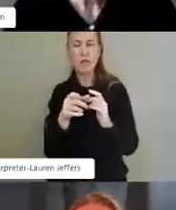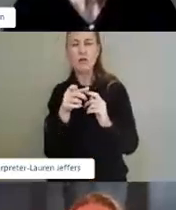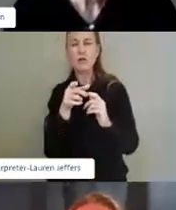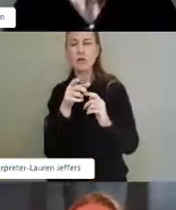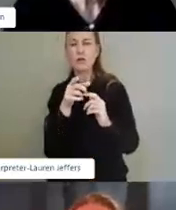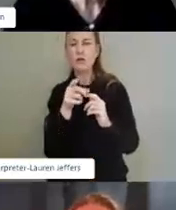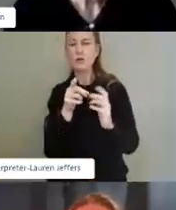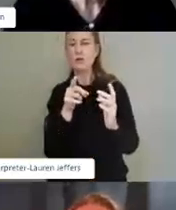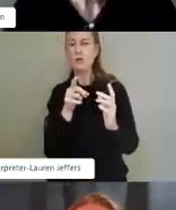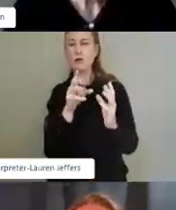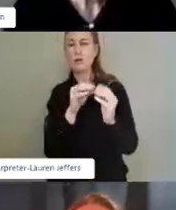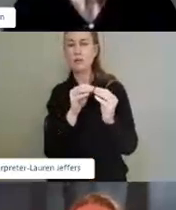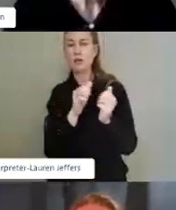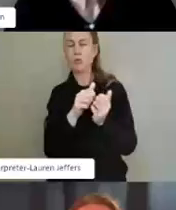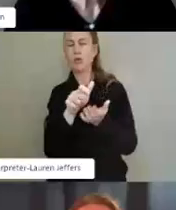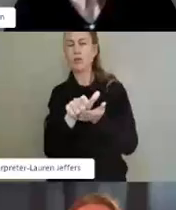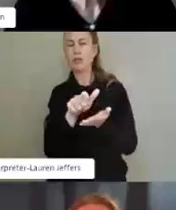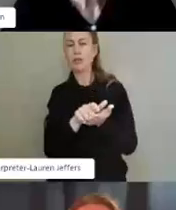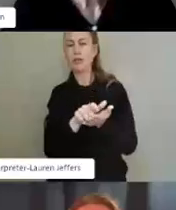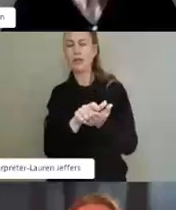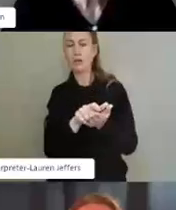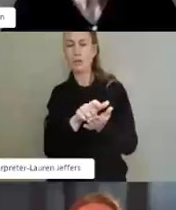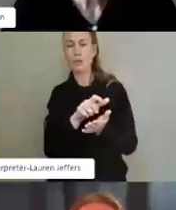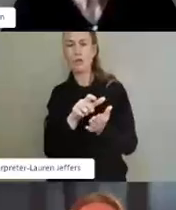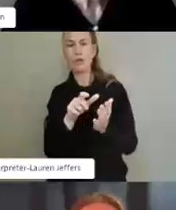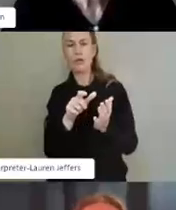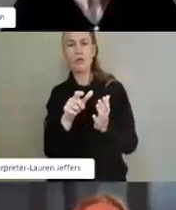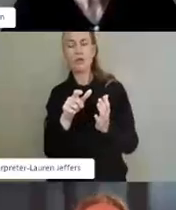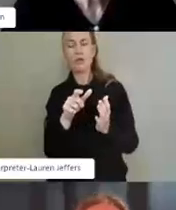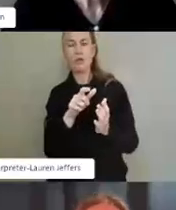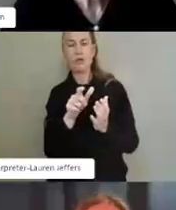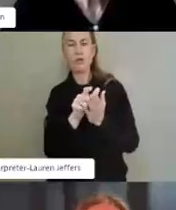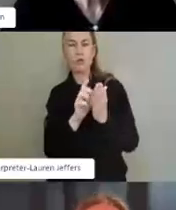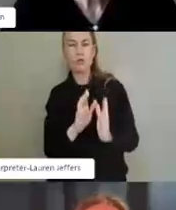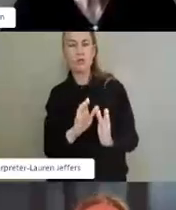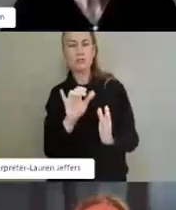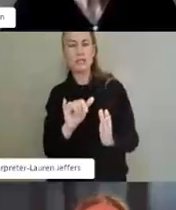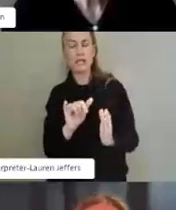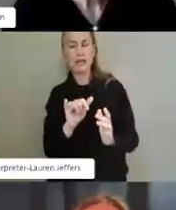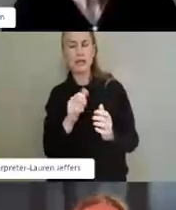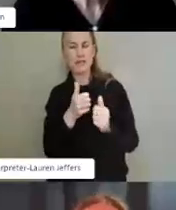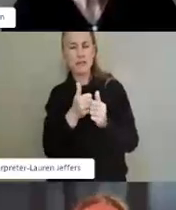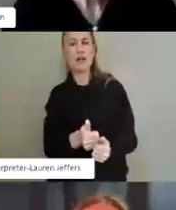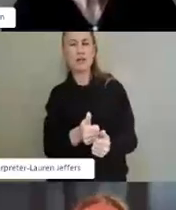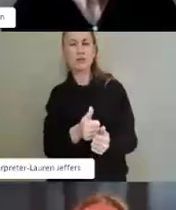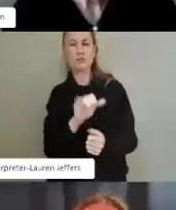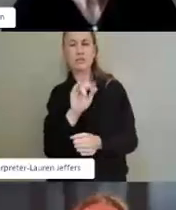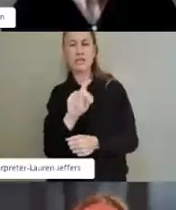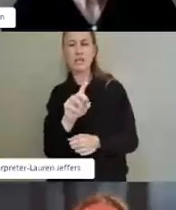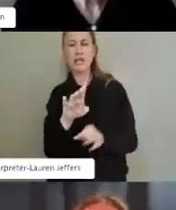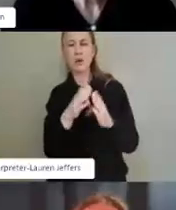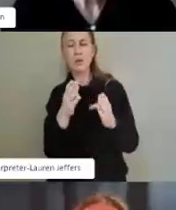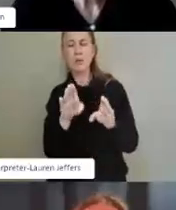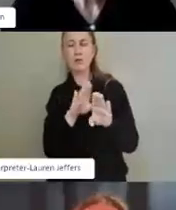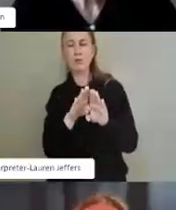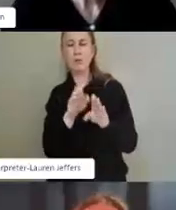you met with legal counsel and are confident that insilc complies with the Indiana's Open Door Law. You've never replied as to who this